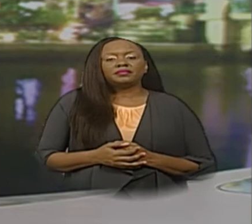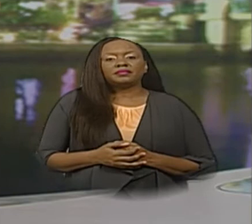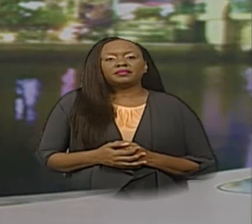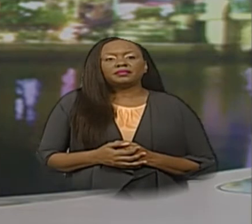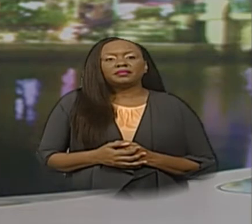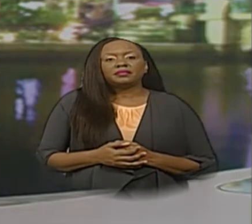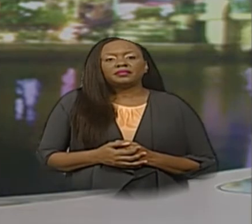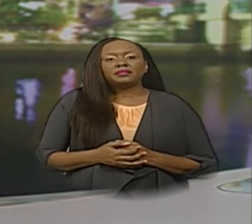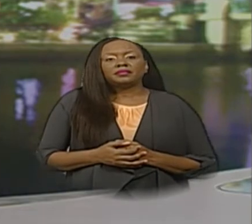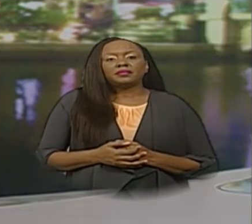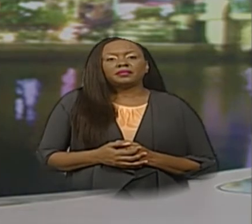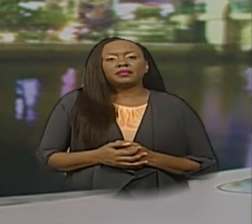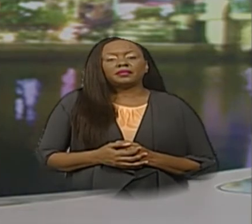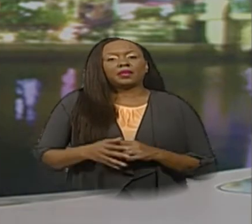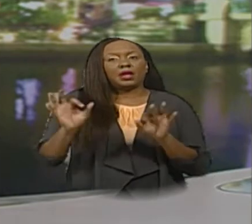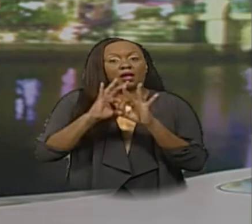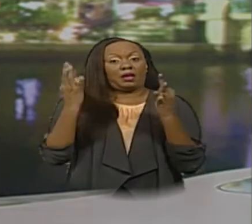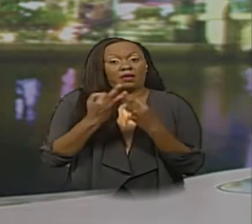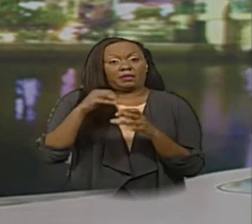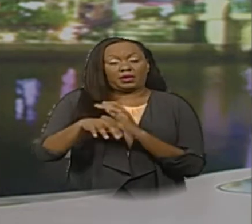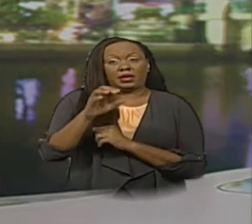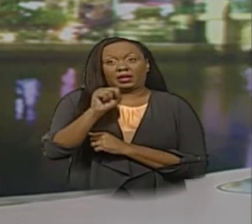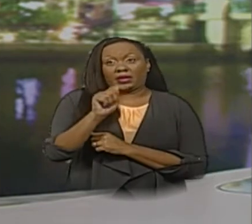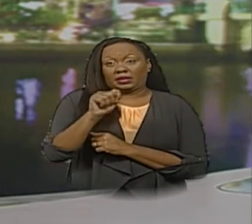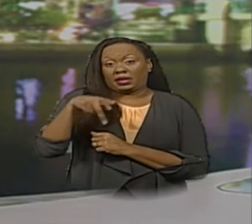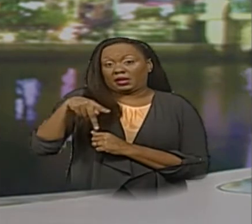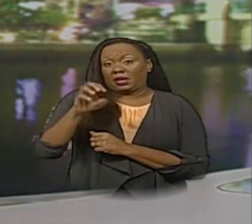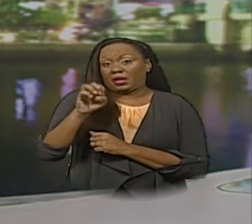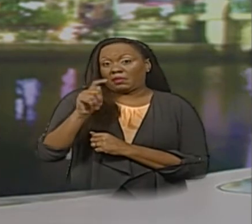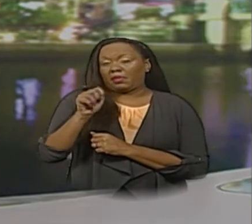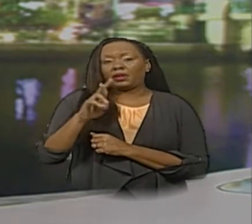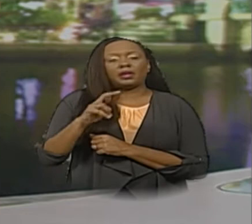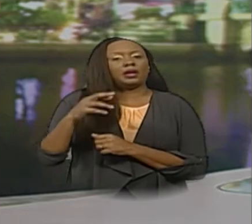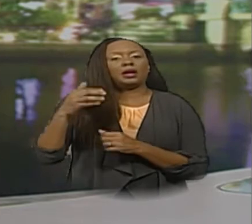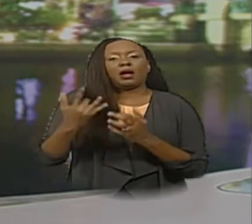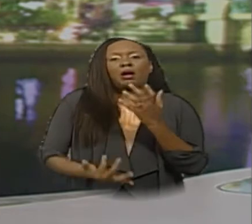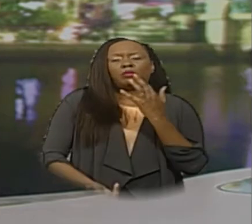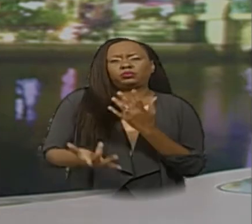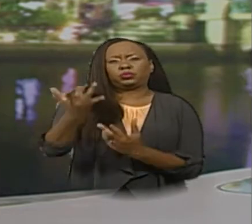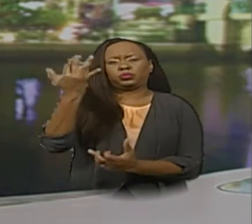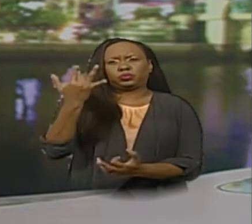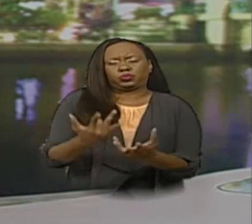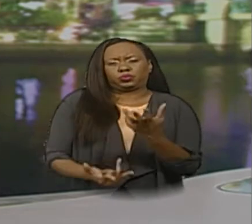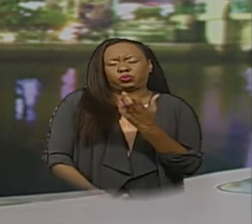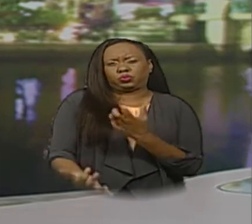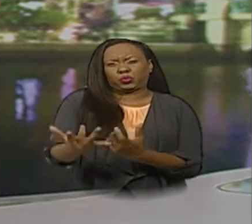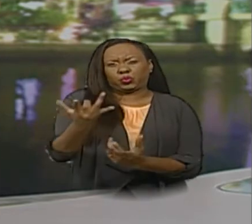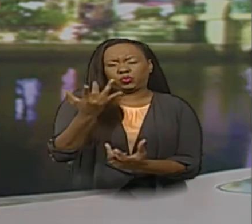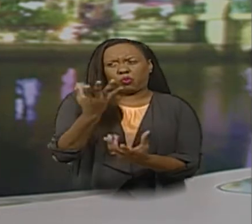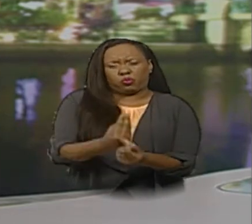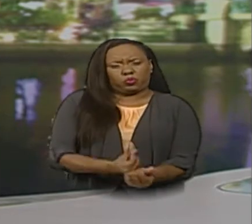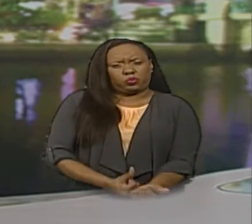A 6-man St. Peter family of 3 is tonight homeless after fire razed their home and car this morning.